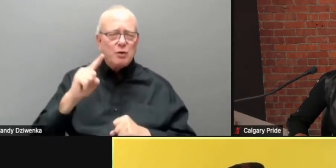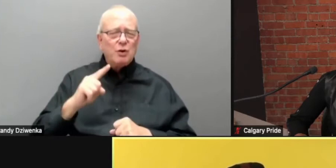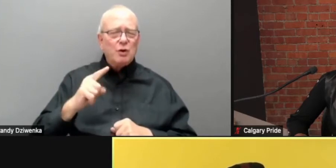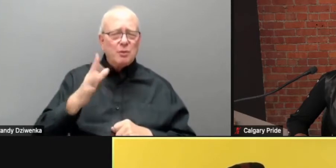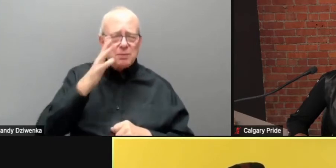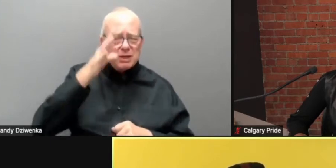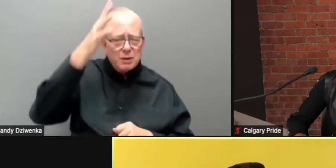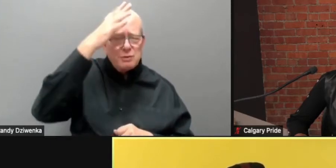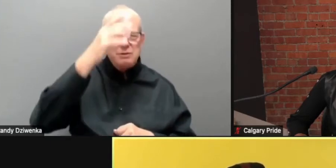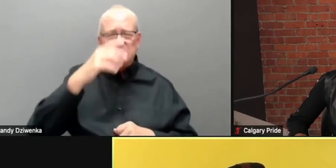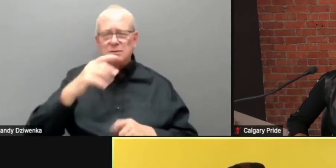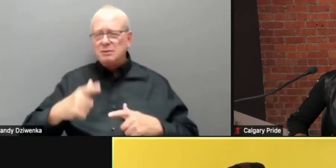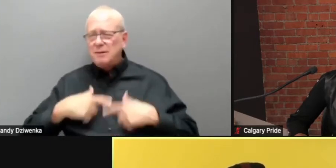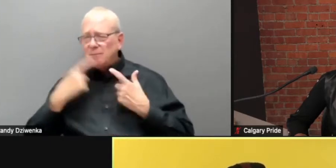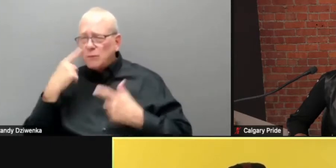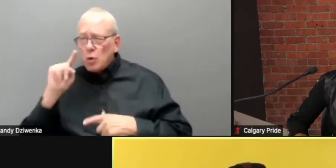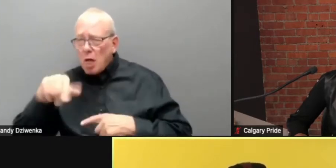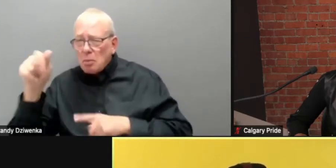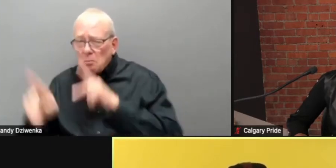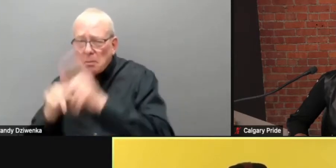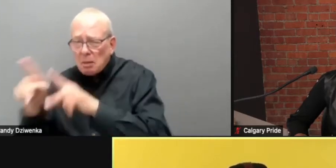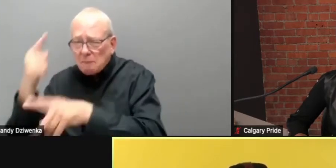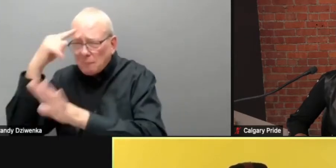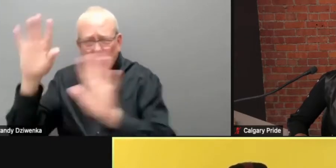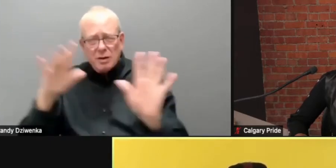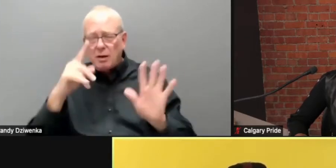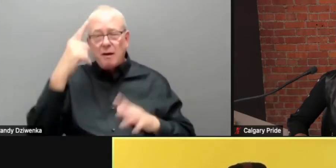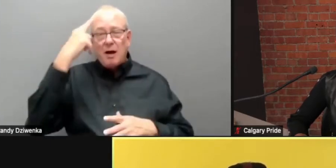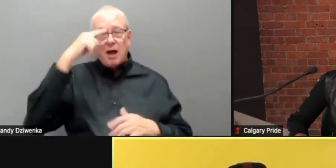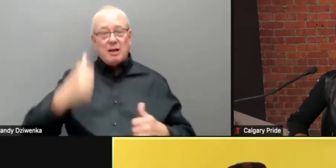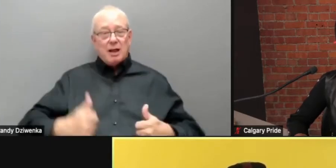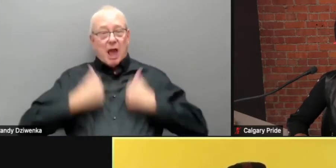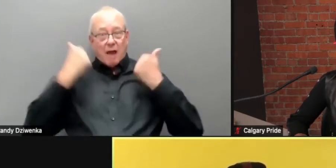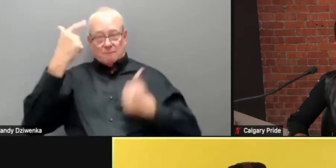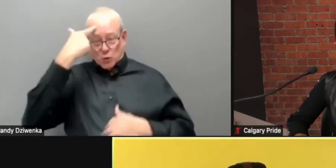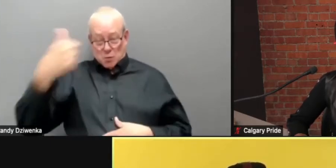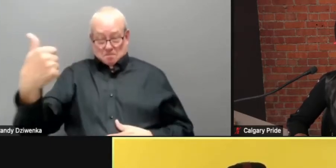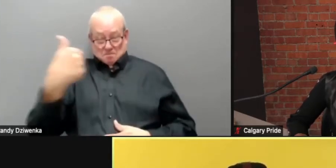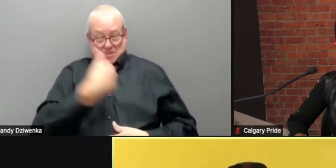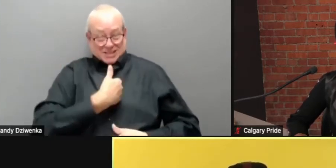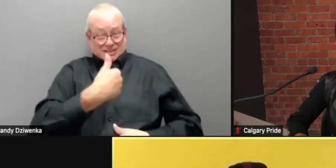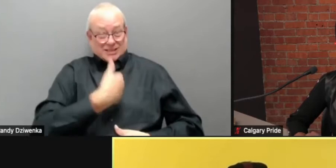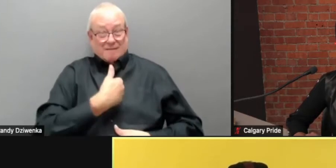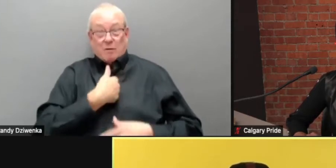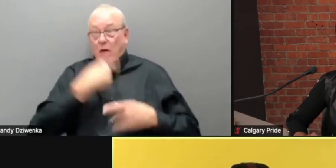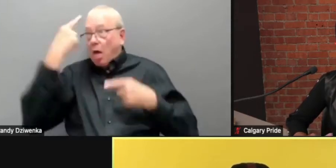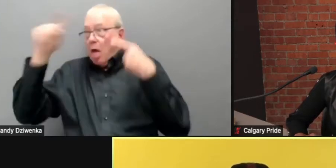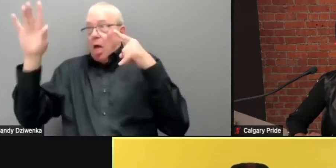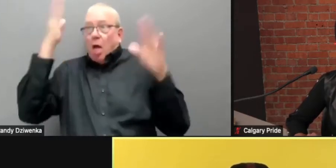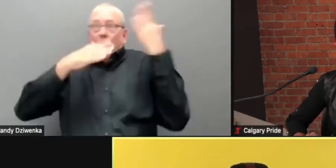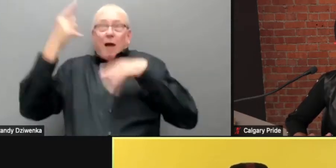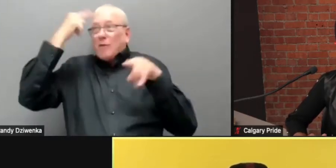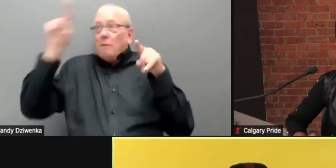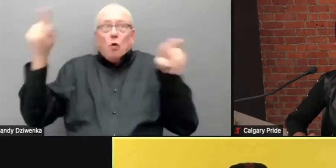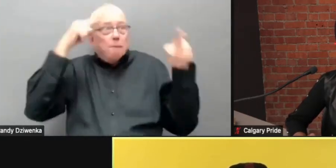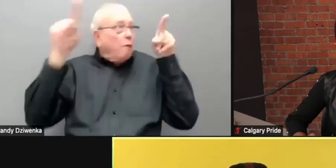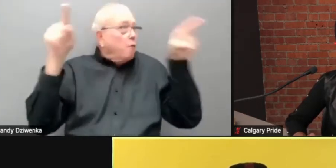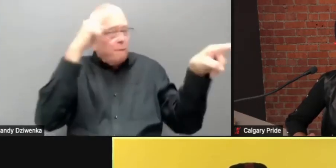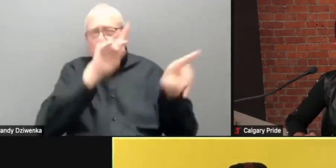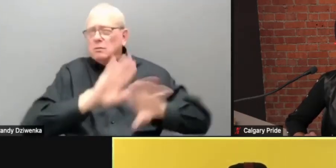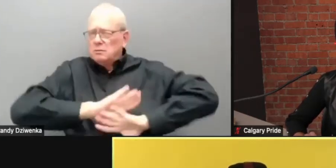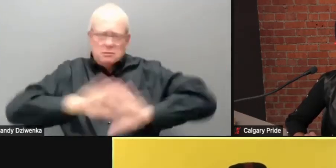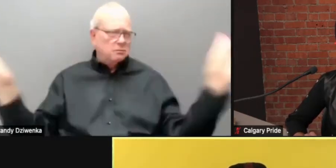can live for others, and you can help other people. So and there are so many of us who